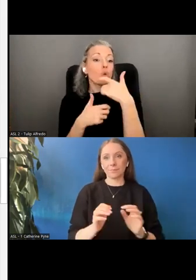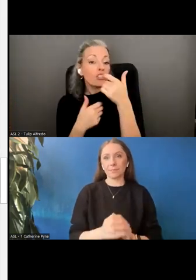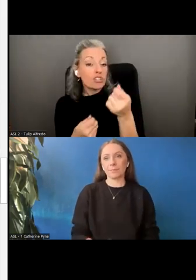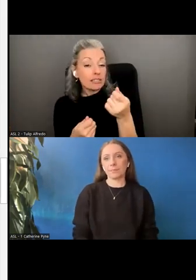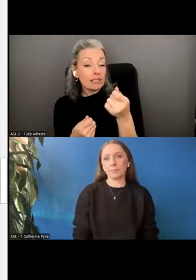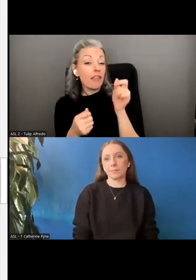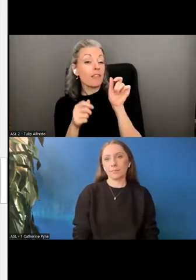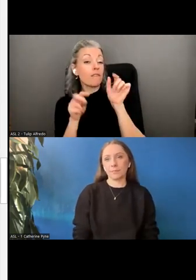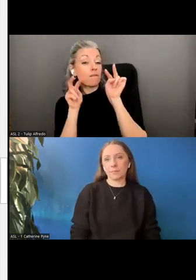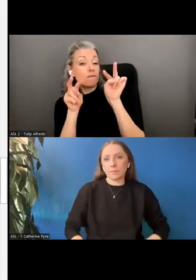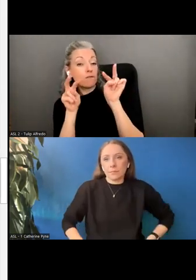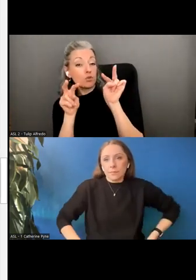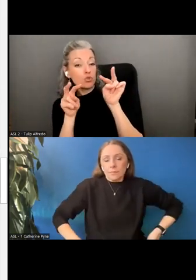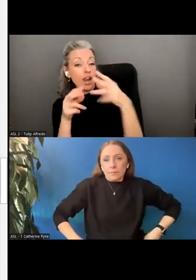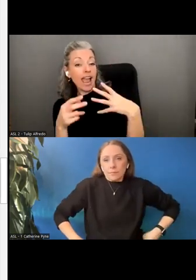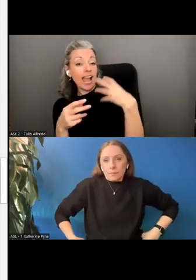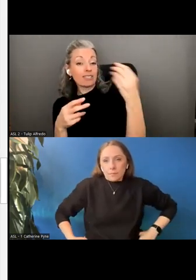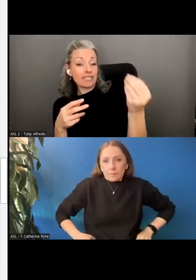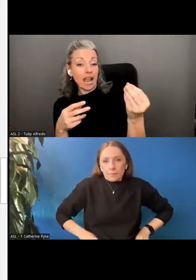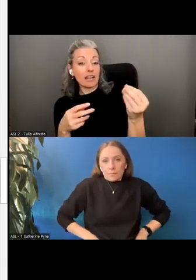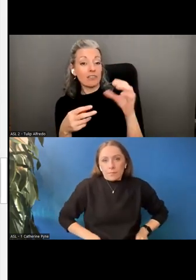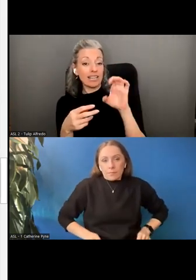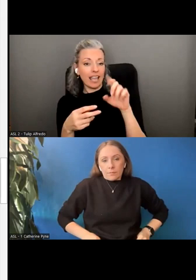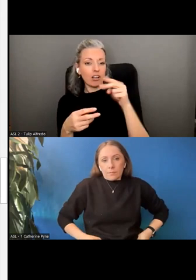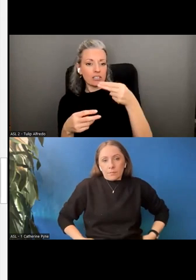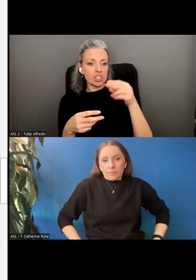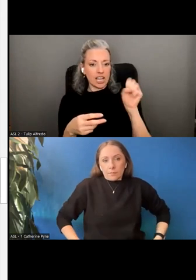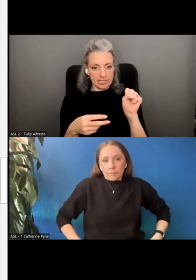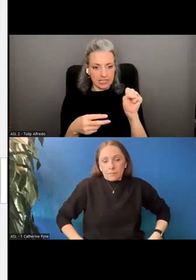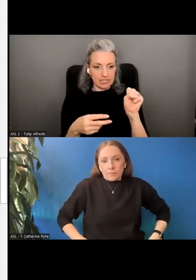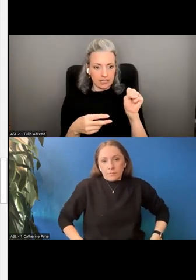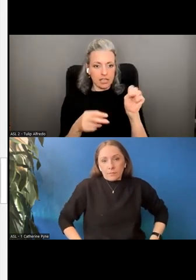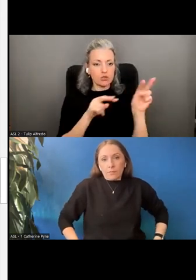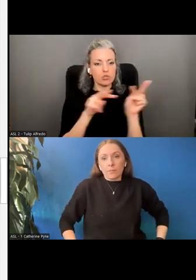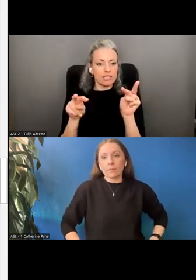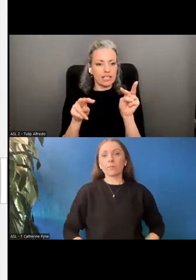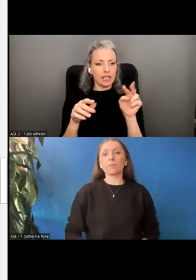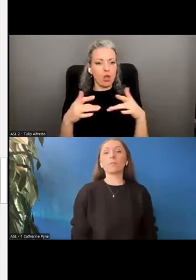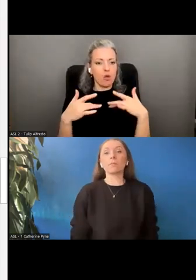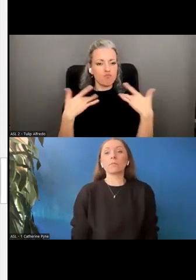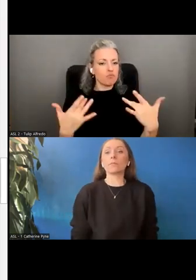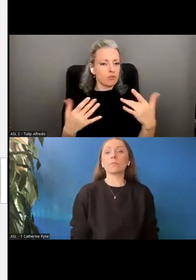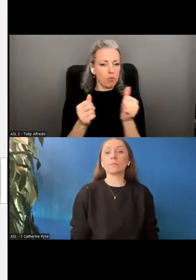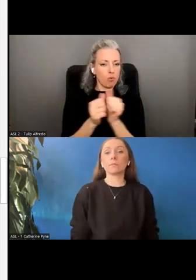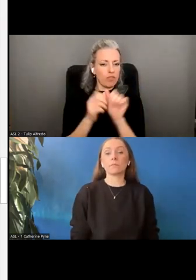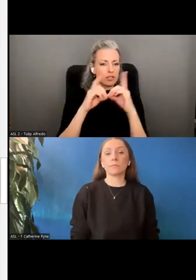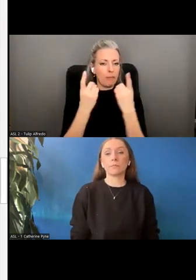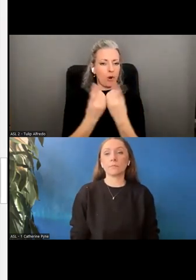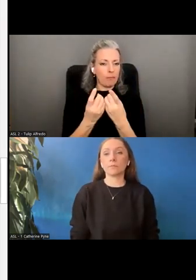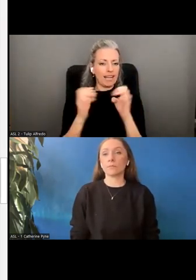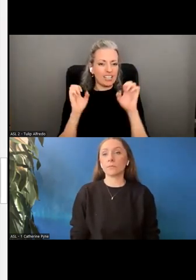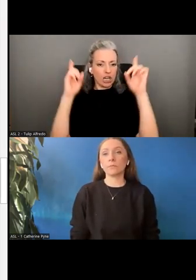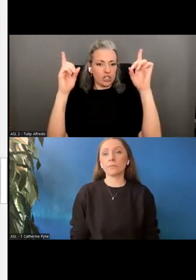future explorations outside of CalHHS to be seeing what we can work with the Department of